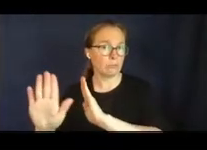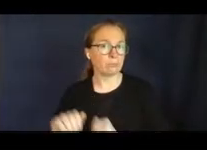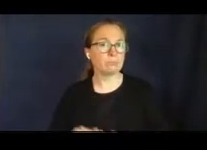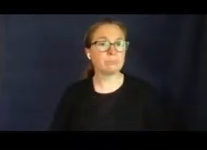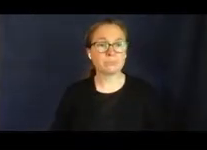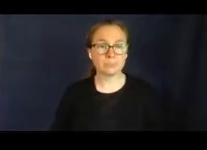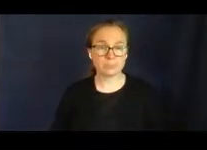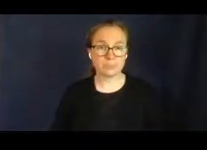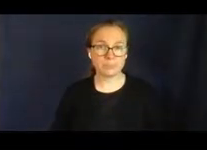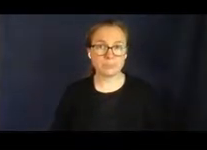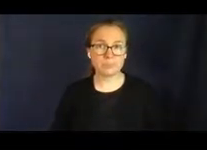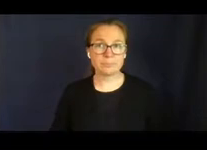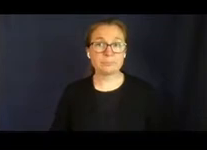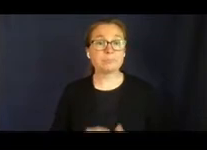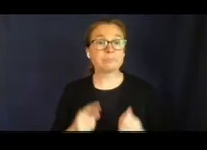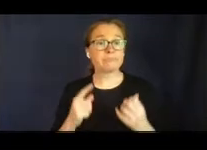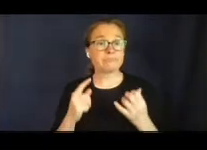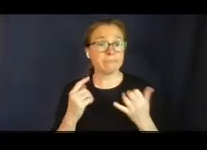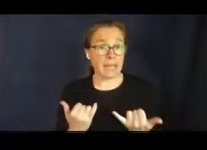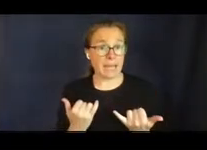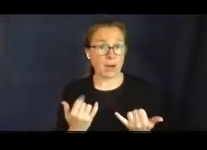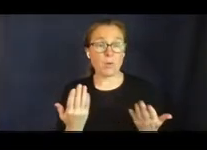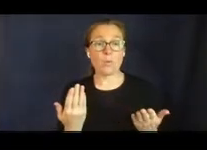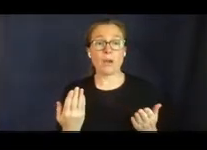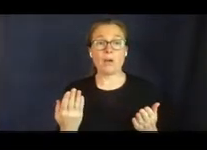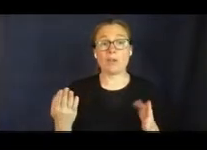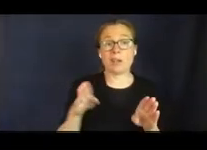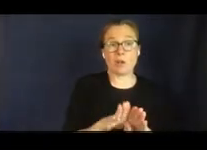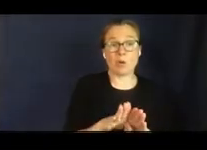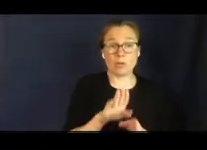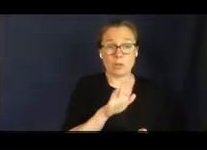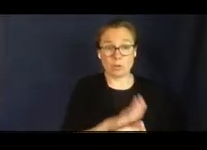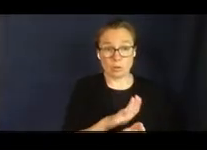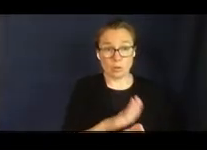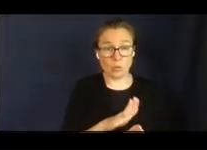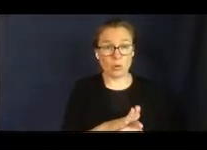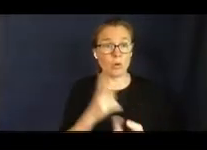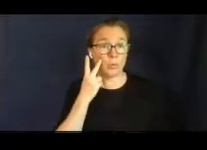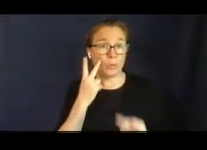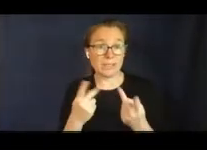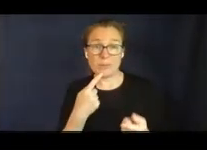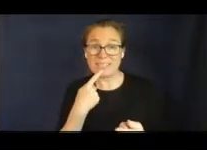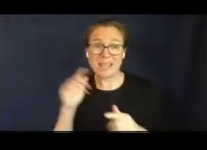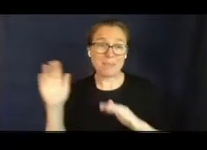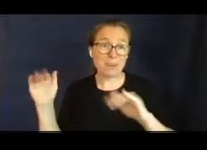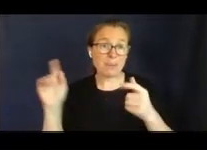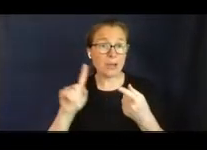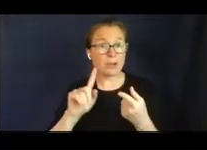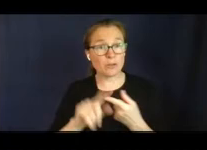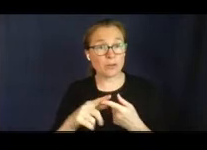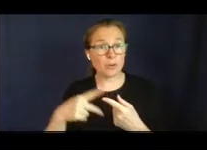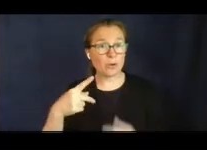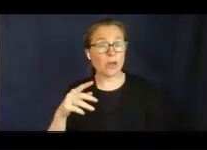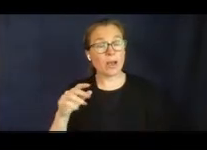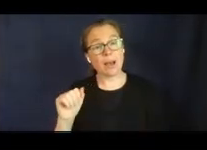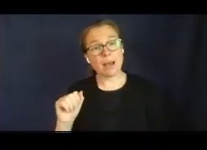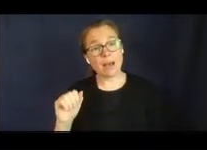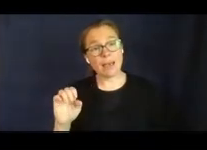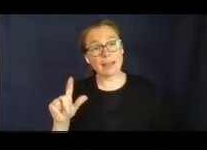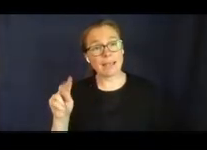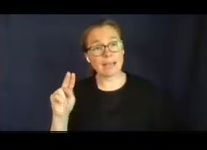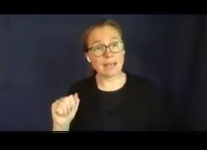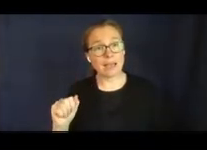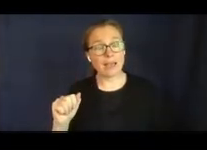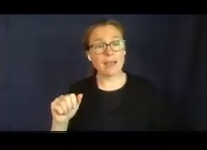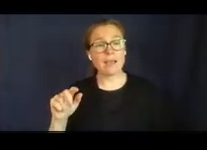of course, as we close out the academic year, we are also saying farewell to Provost Elena Andreessen, who is retiring effective